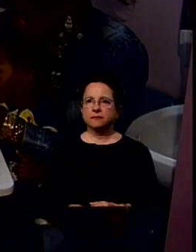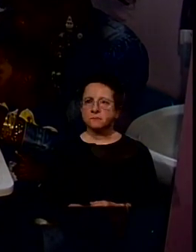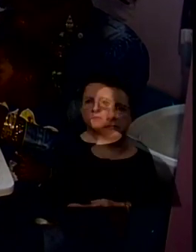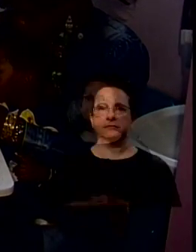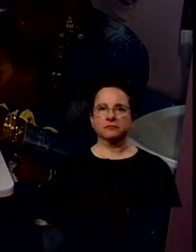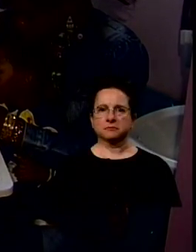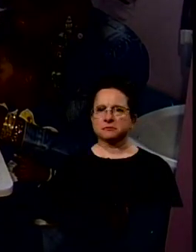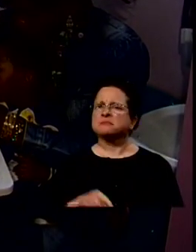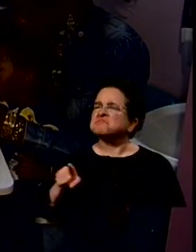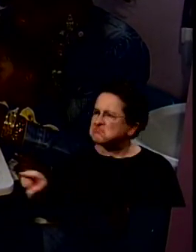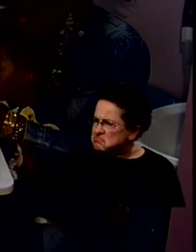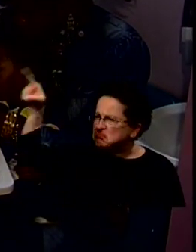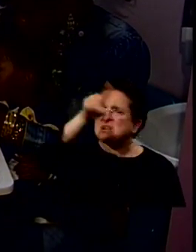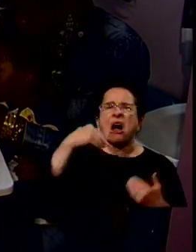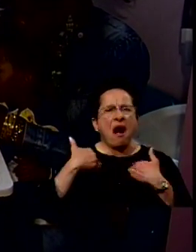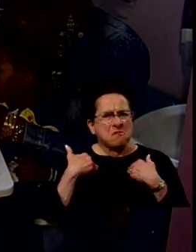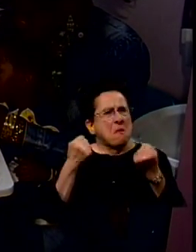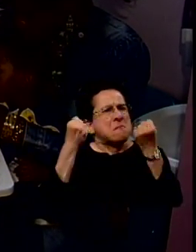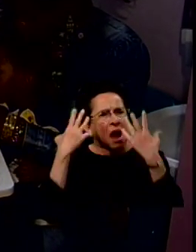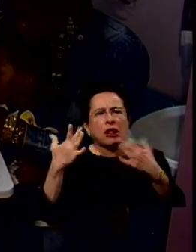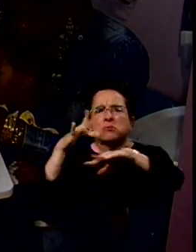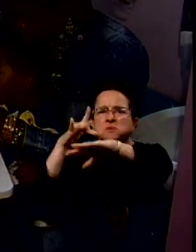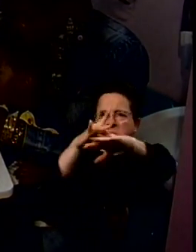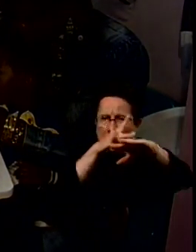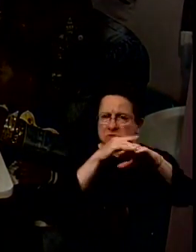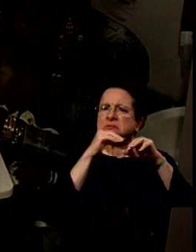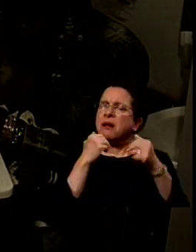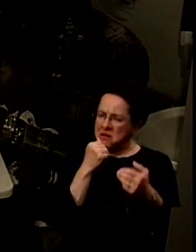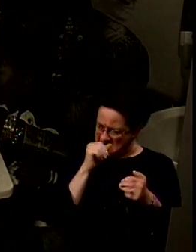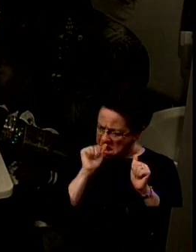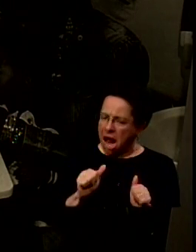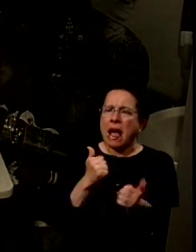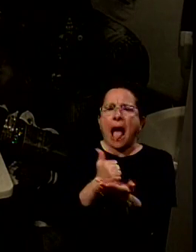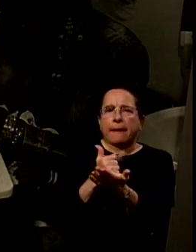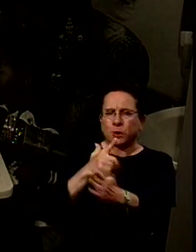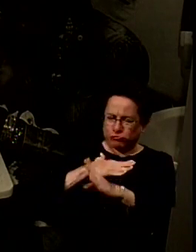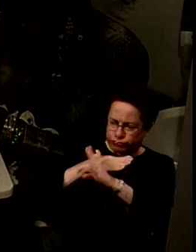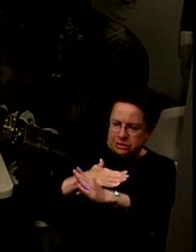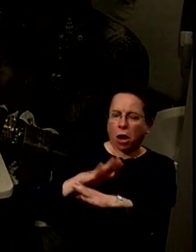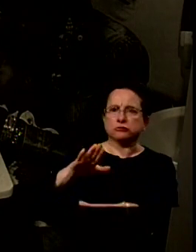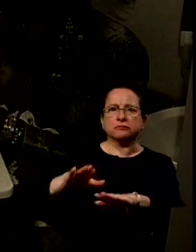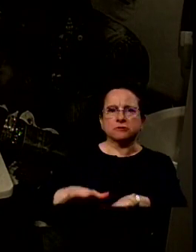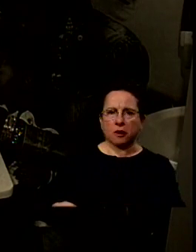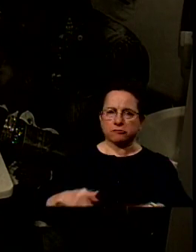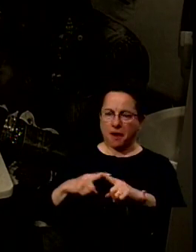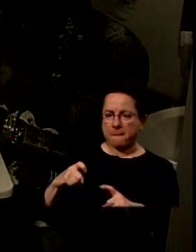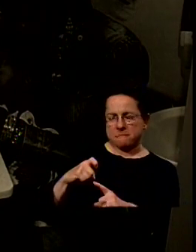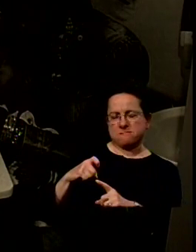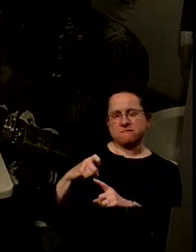There are many resources available to help you protect your child against lead poisoning.